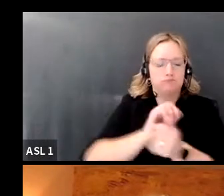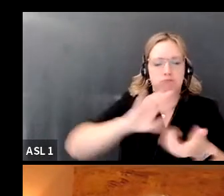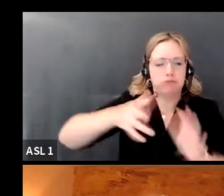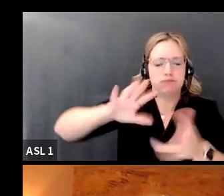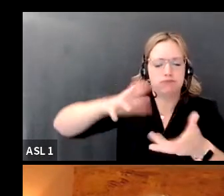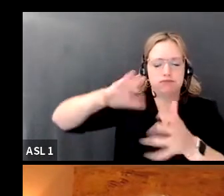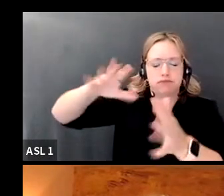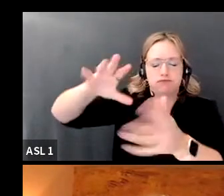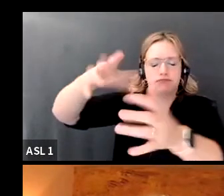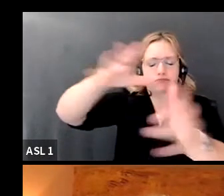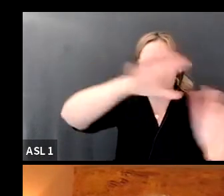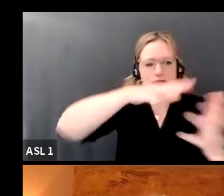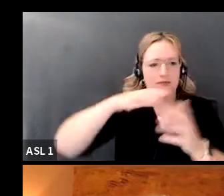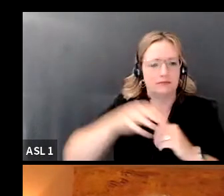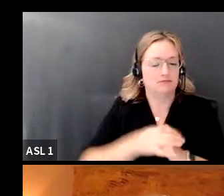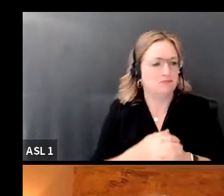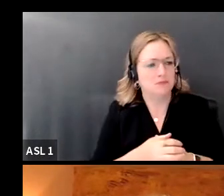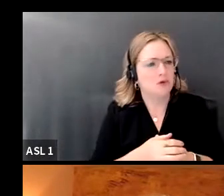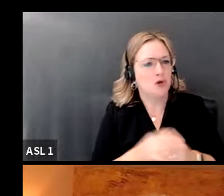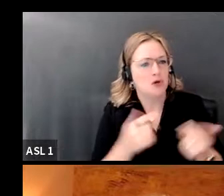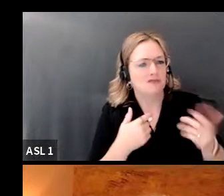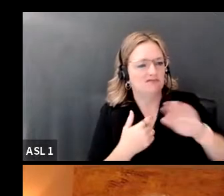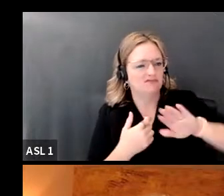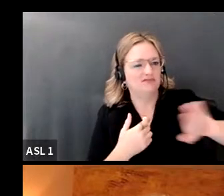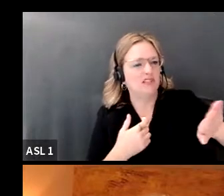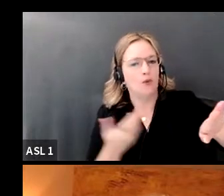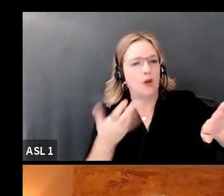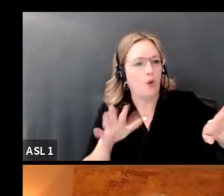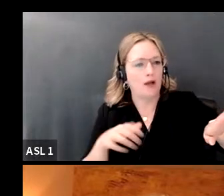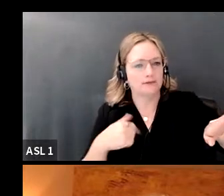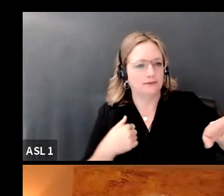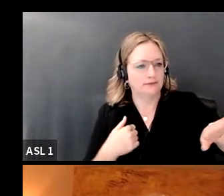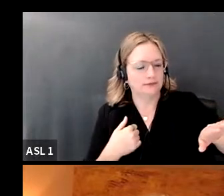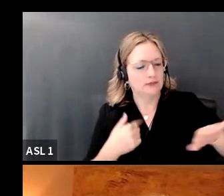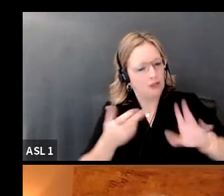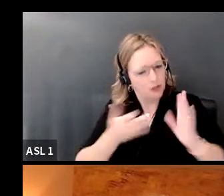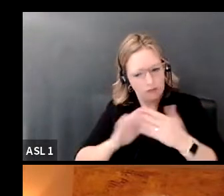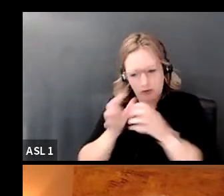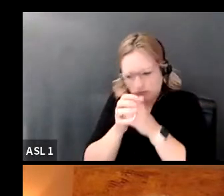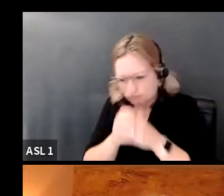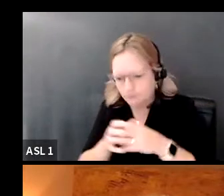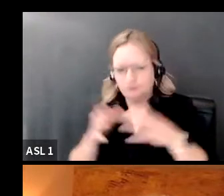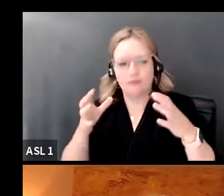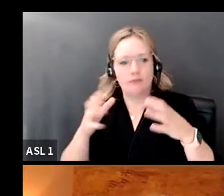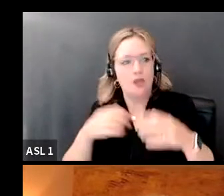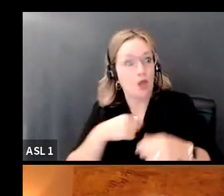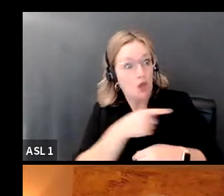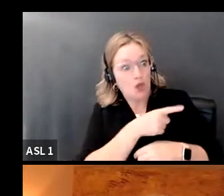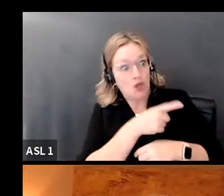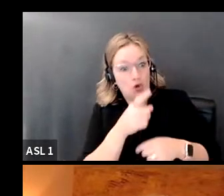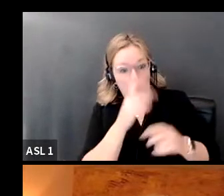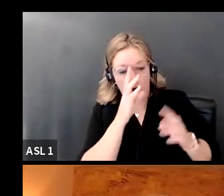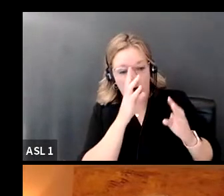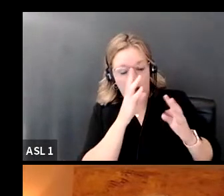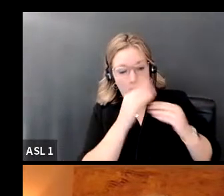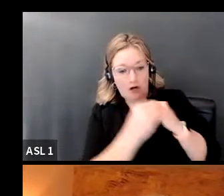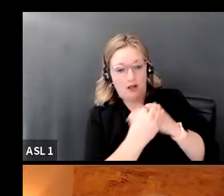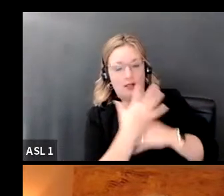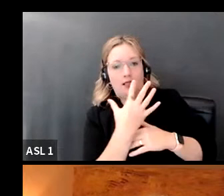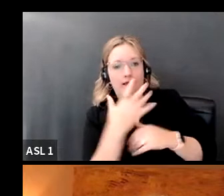we don't want armed officers to participate in our community growth because you guys are creating more fears